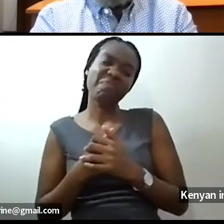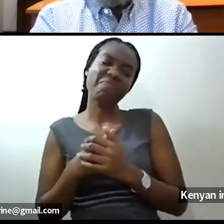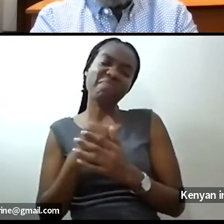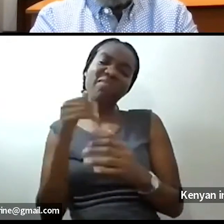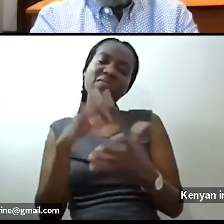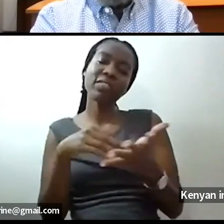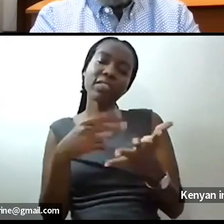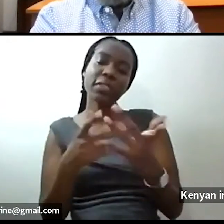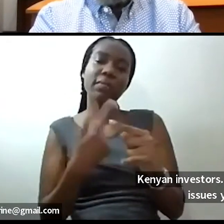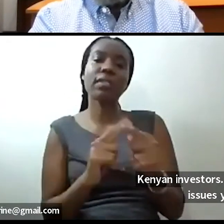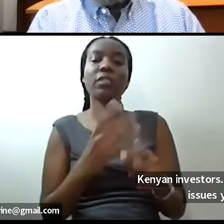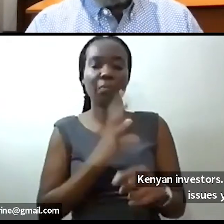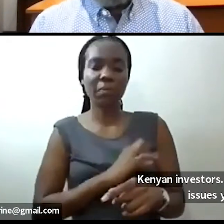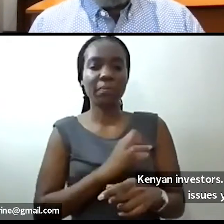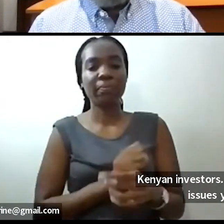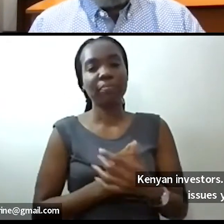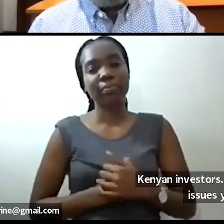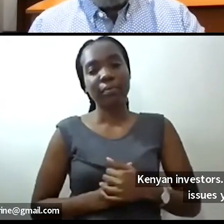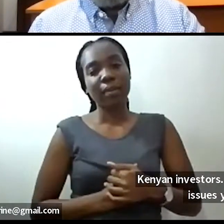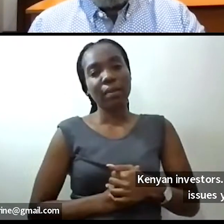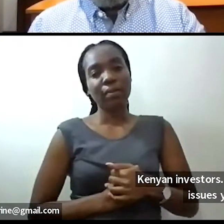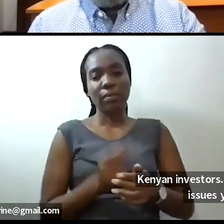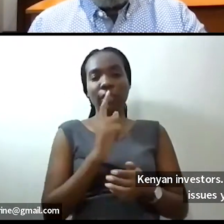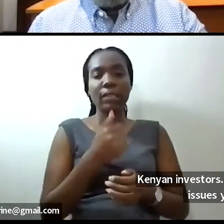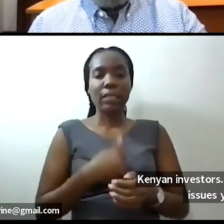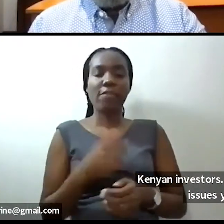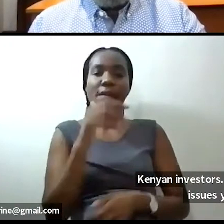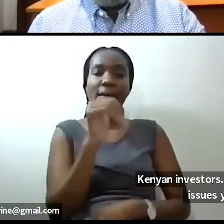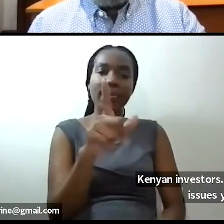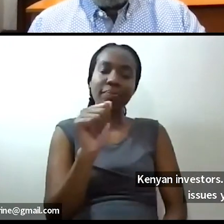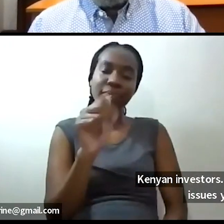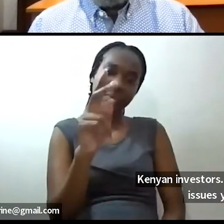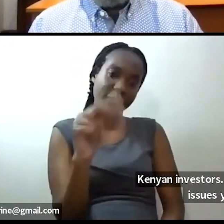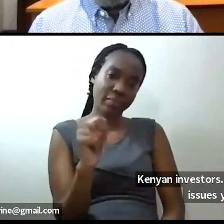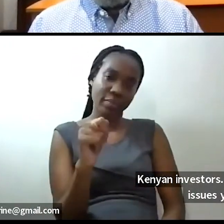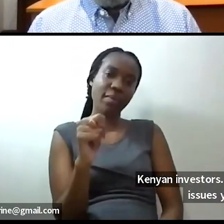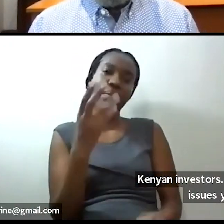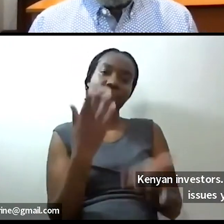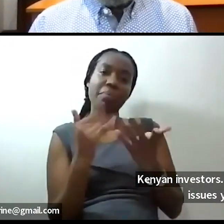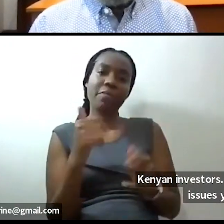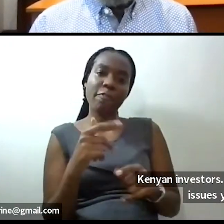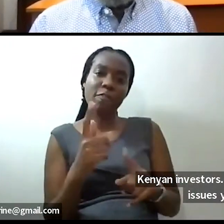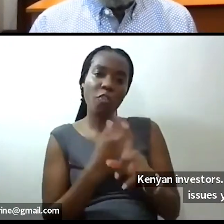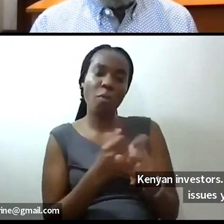All right. We have Alan Gumisiriza. I think he's from Rwanda.